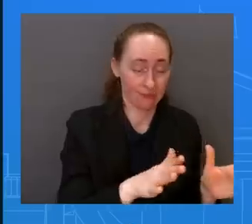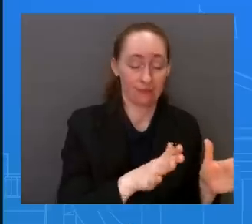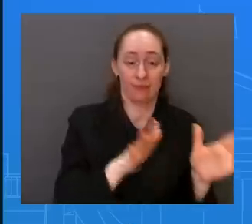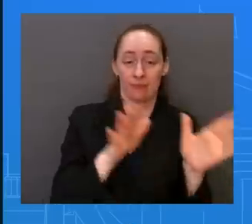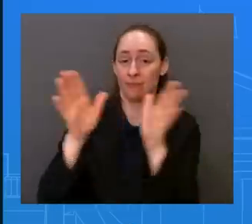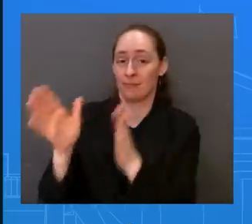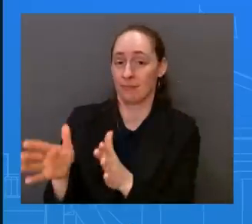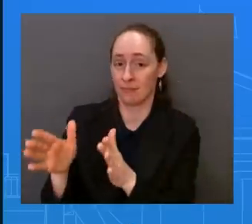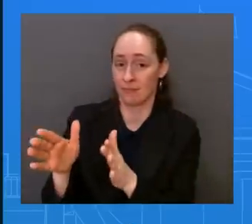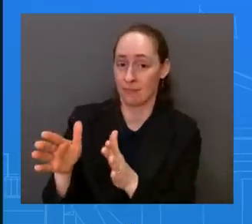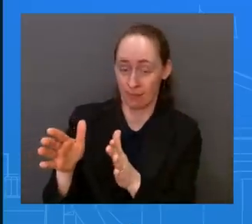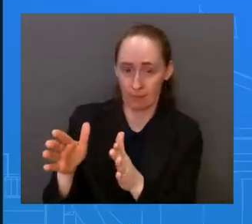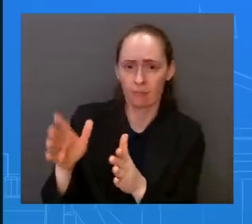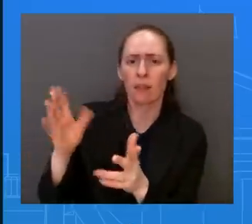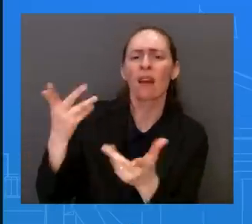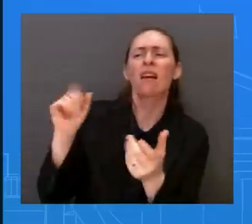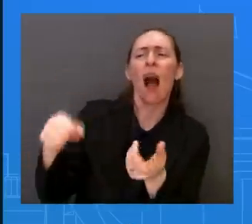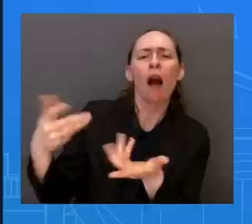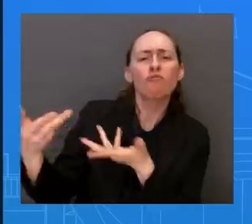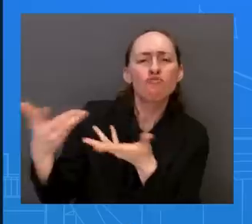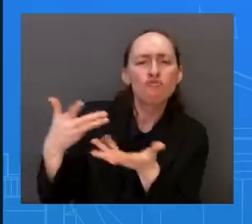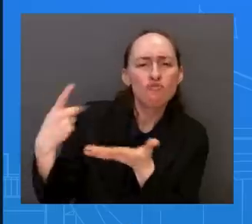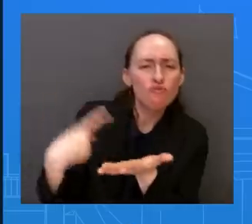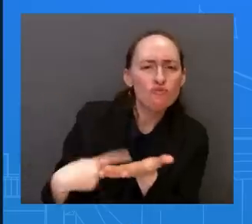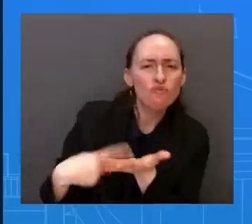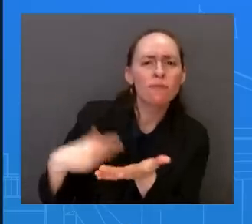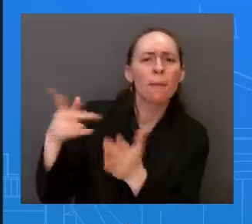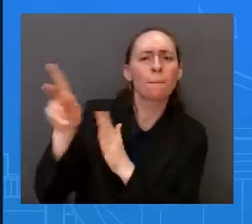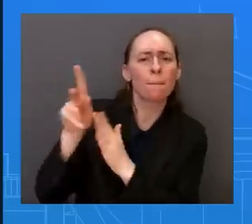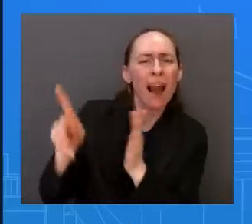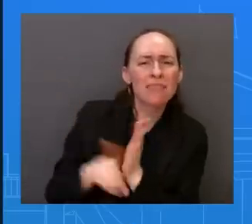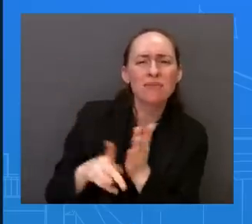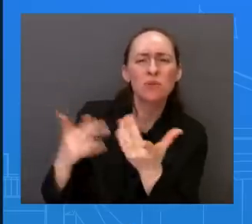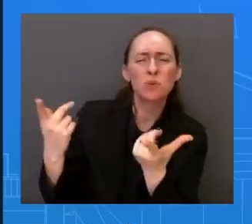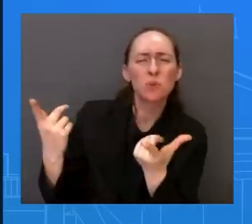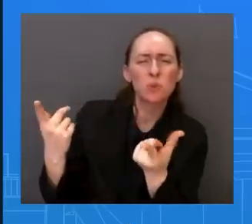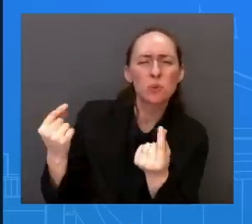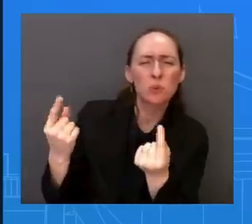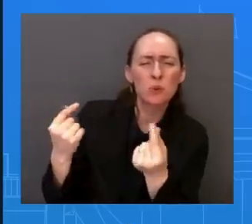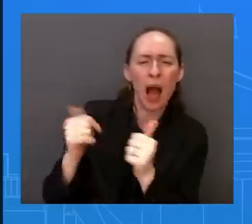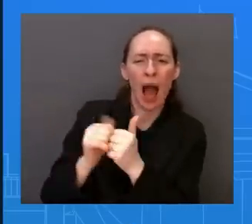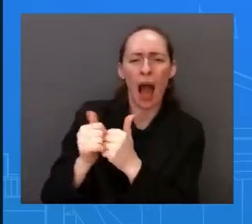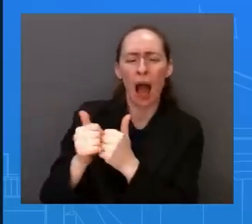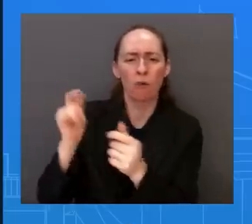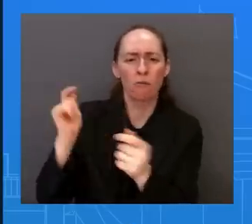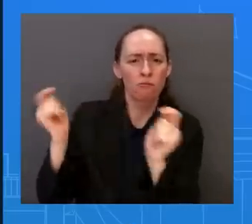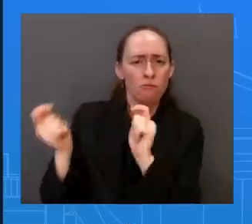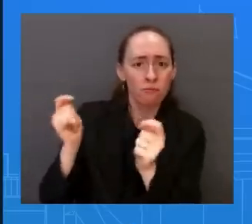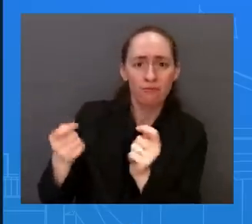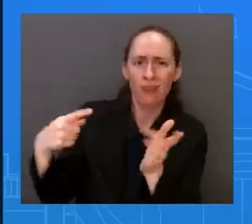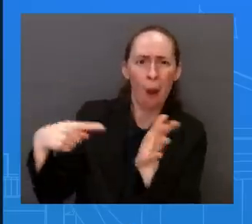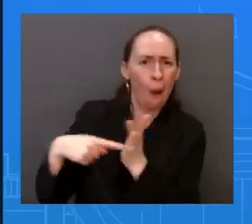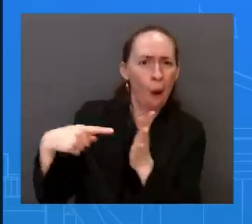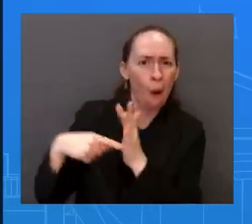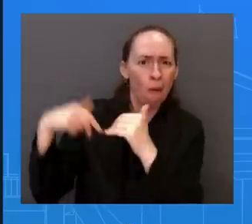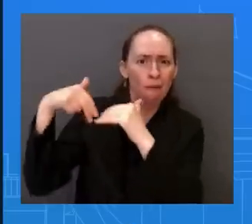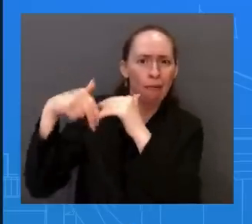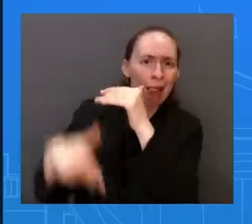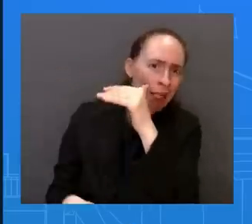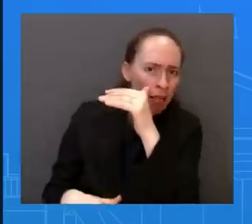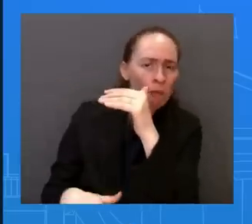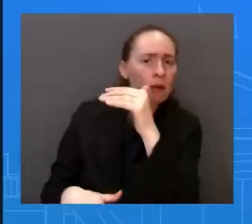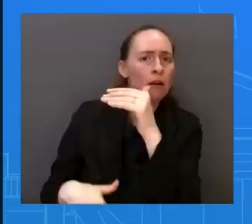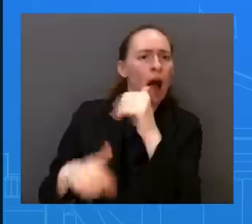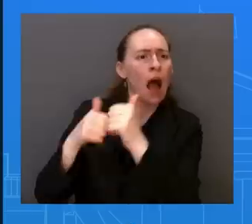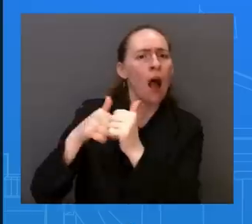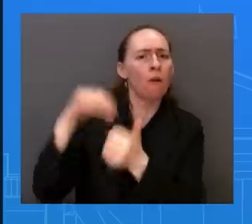fiscal policy, having a conversation about how we can reduce the deficit responsibly while also keeping our focus on lowering costs for families is something that the